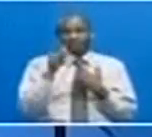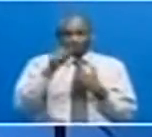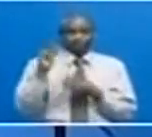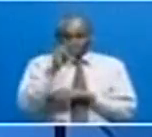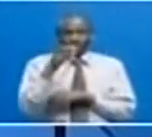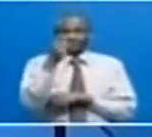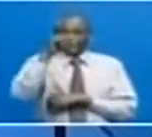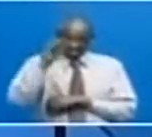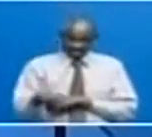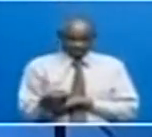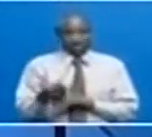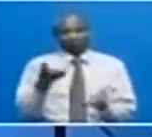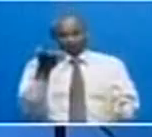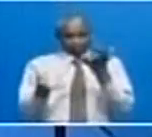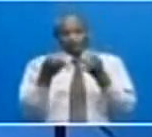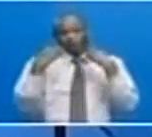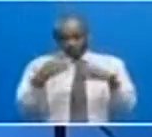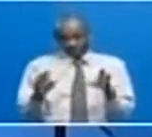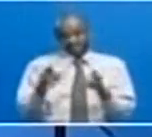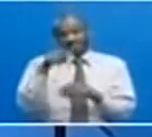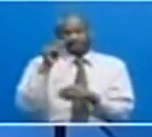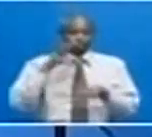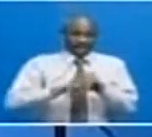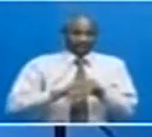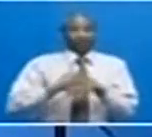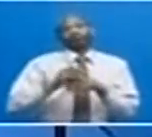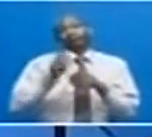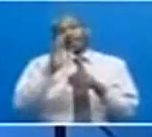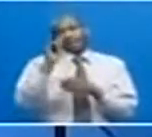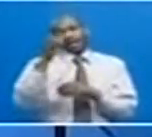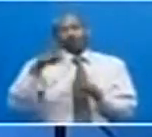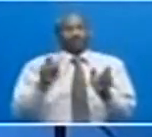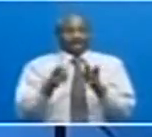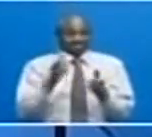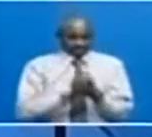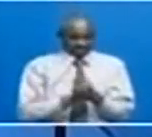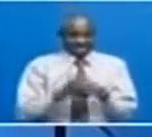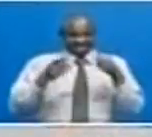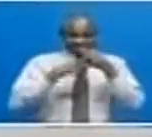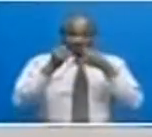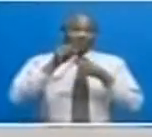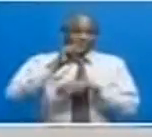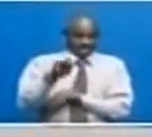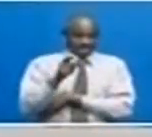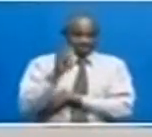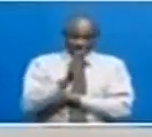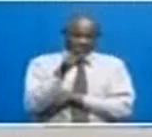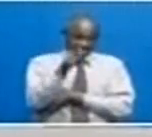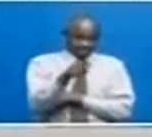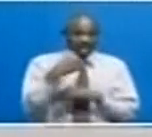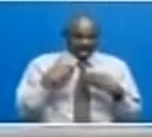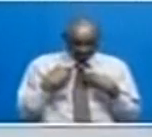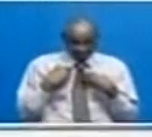use 50,000 tons farm waste annually to produce biogas. The 765 million shilling green project has an